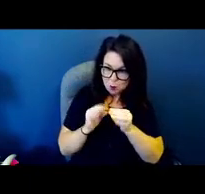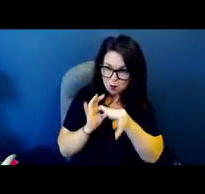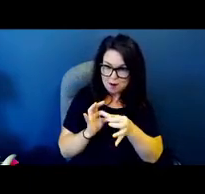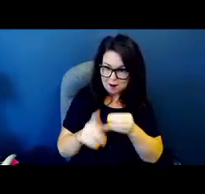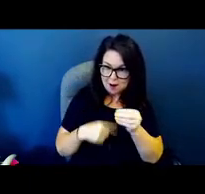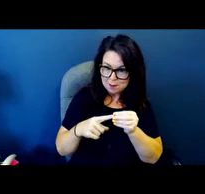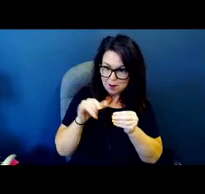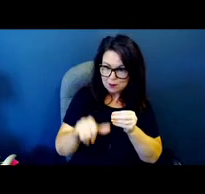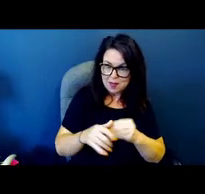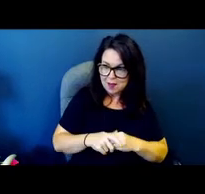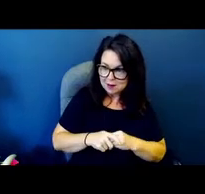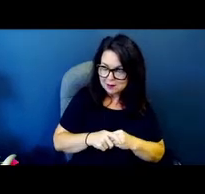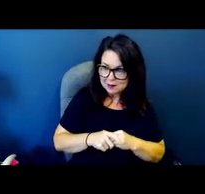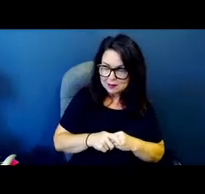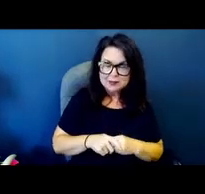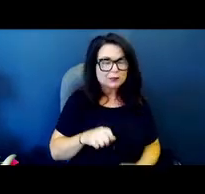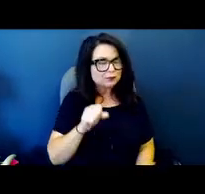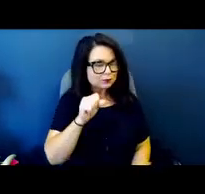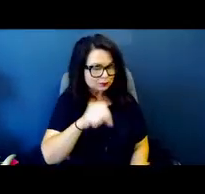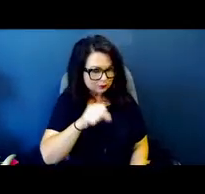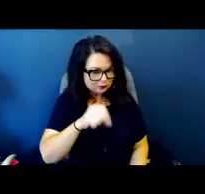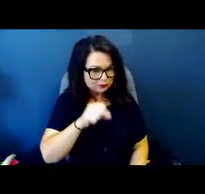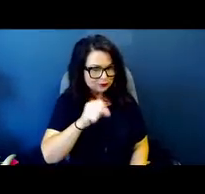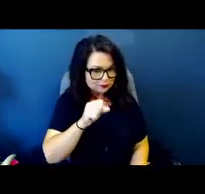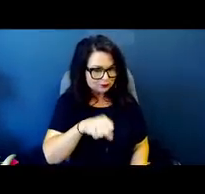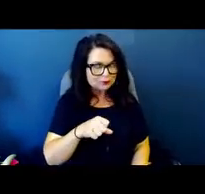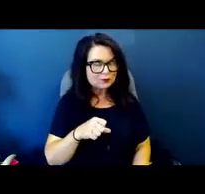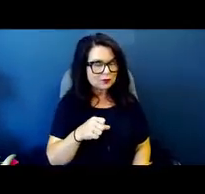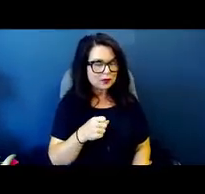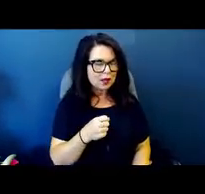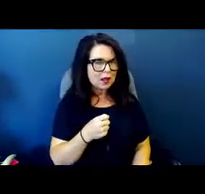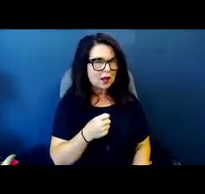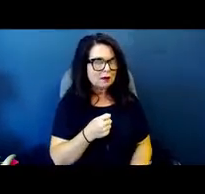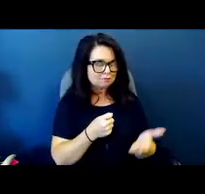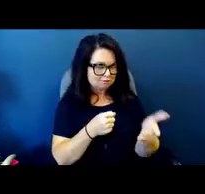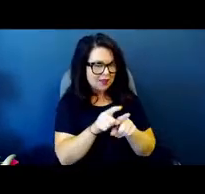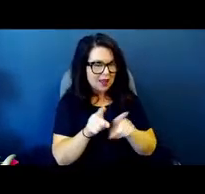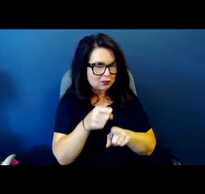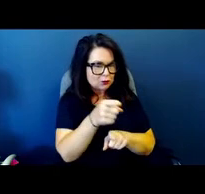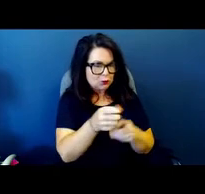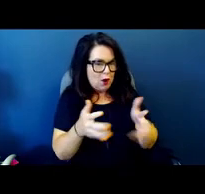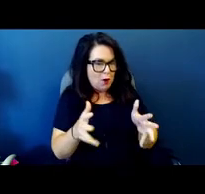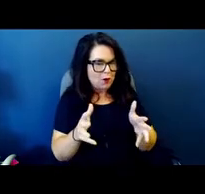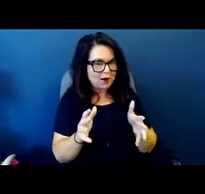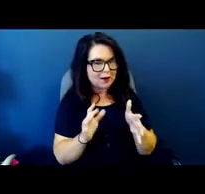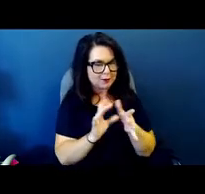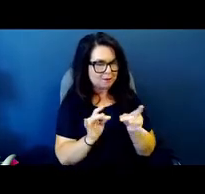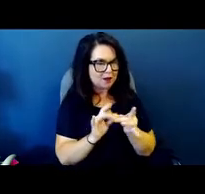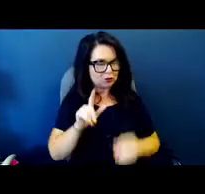in China? Yeah, and we celebrated, as you alluded to, the